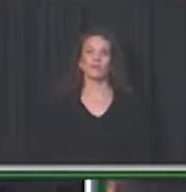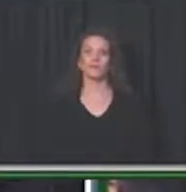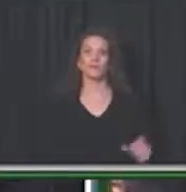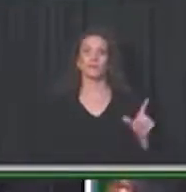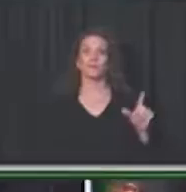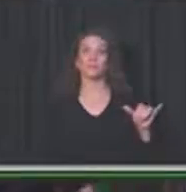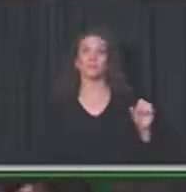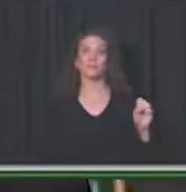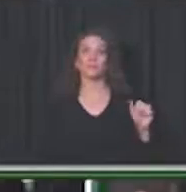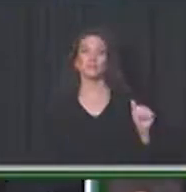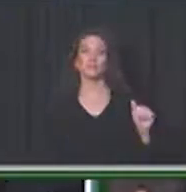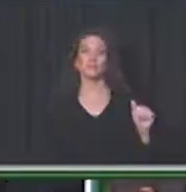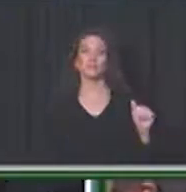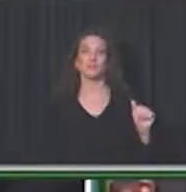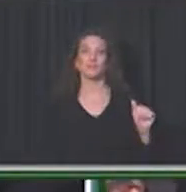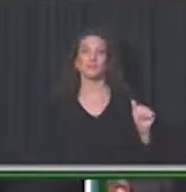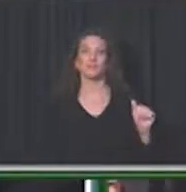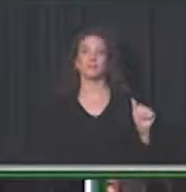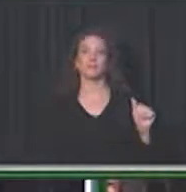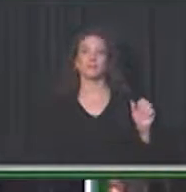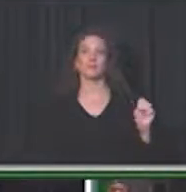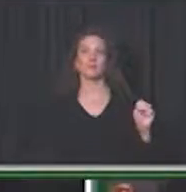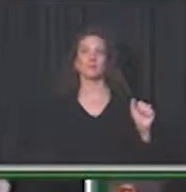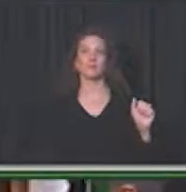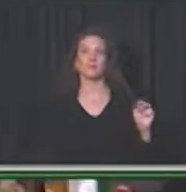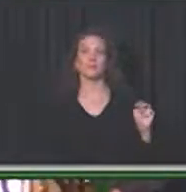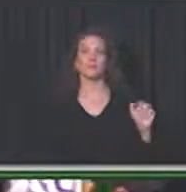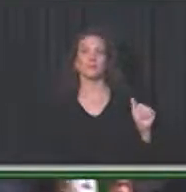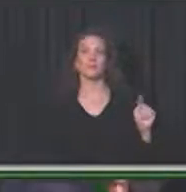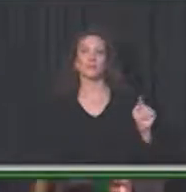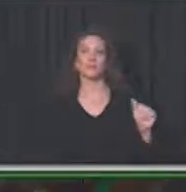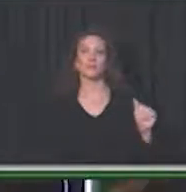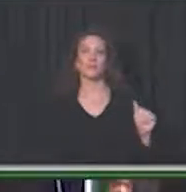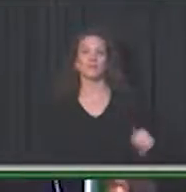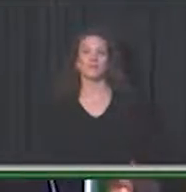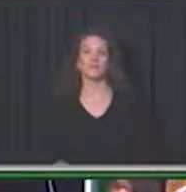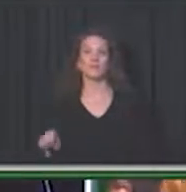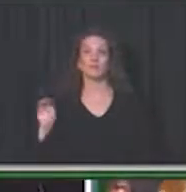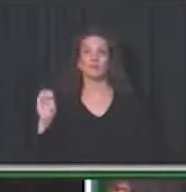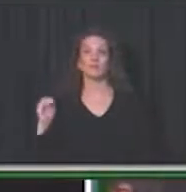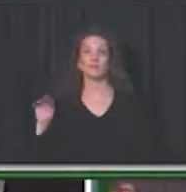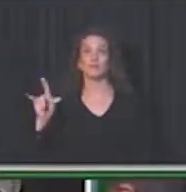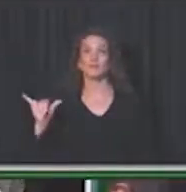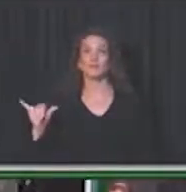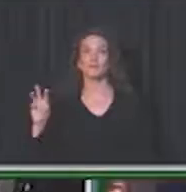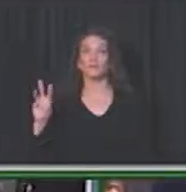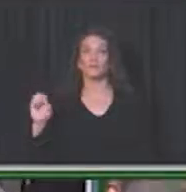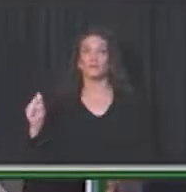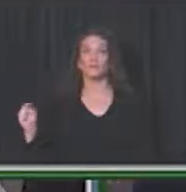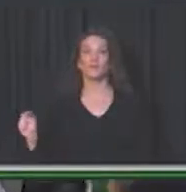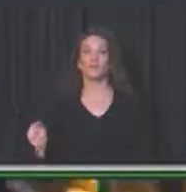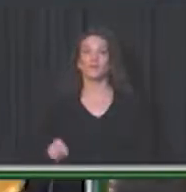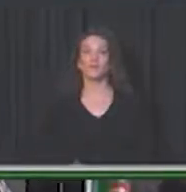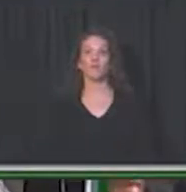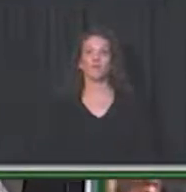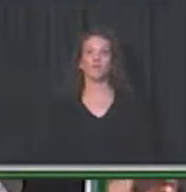Lisa Lavulo Samate. Emily T. West.